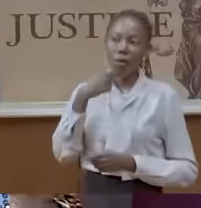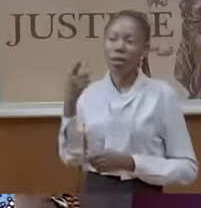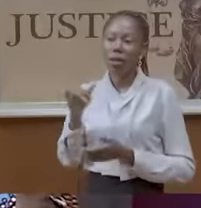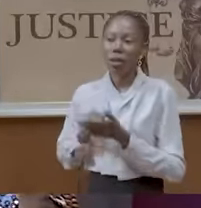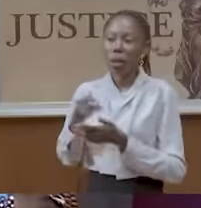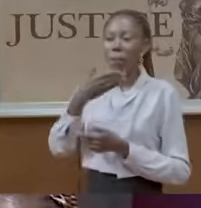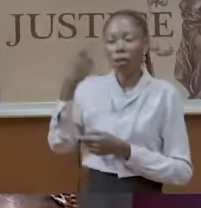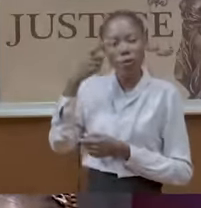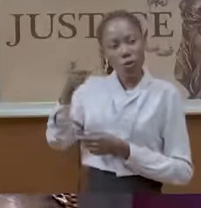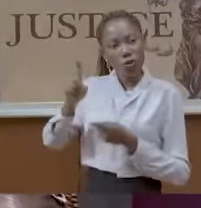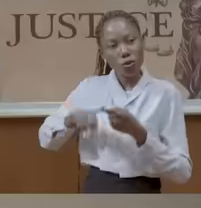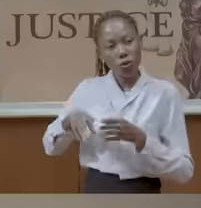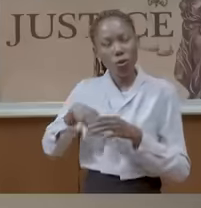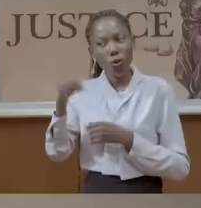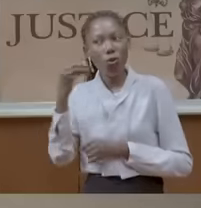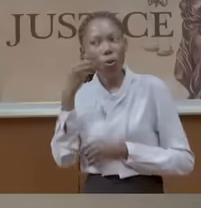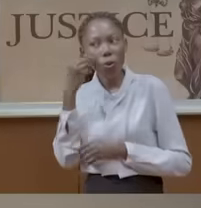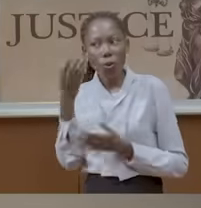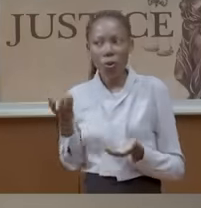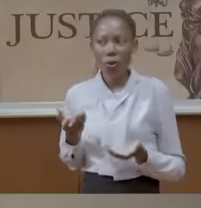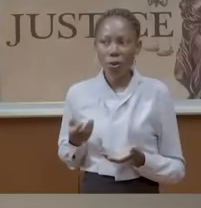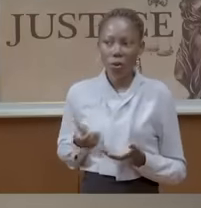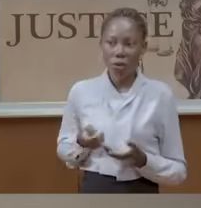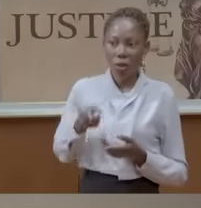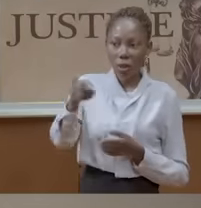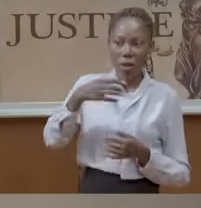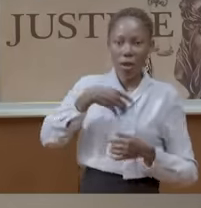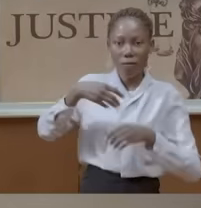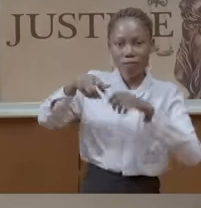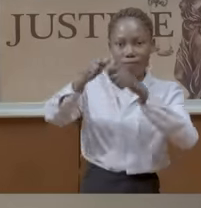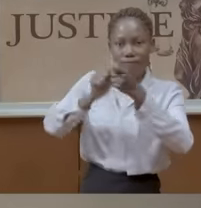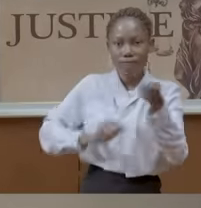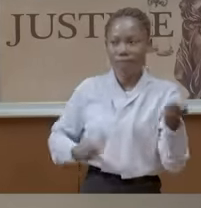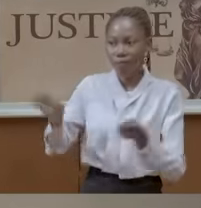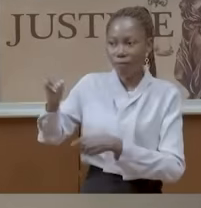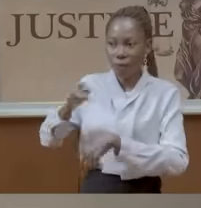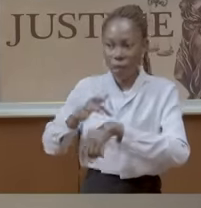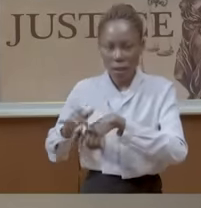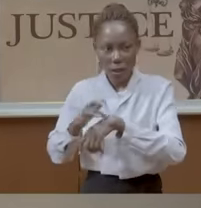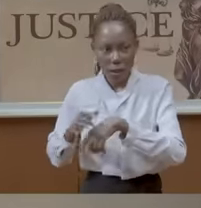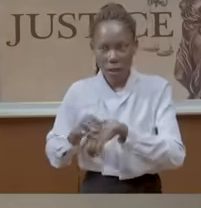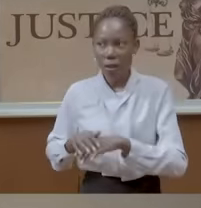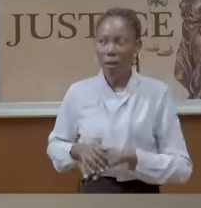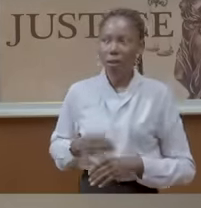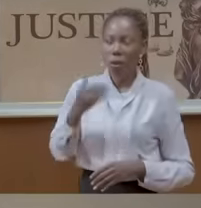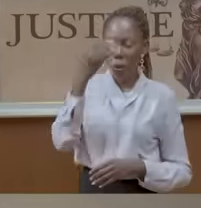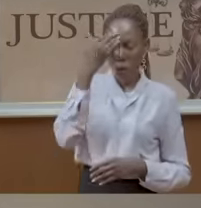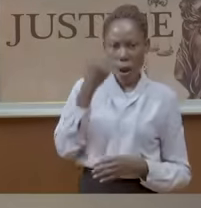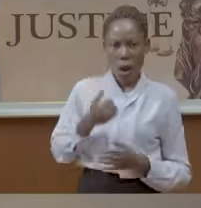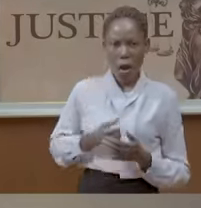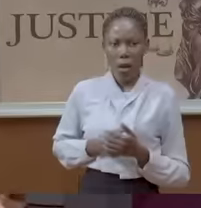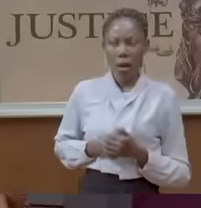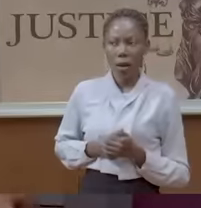Go. Because I will tell them, look at you, in their presence, she has come you naked. Ask them. Before these children, there was a time we